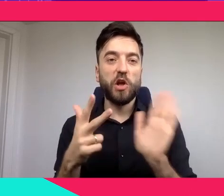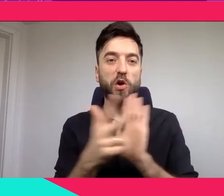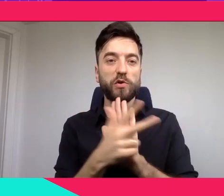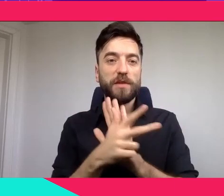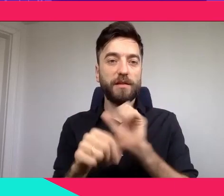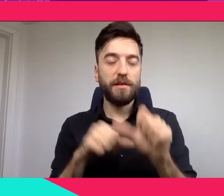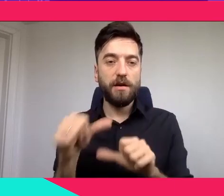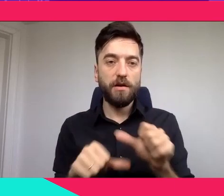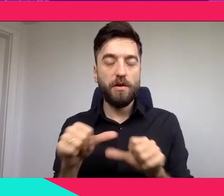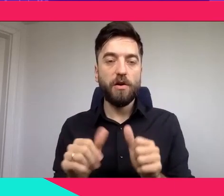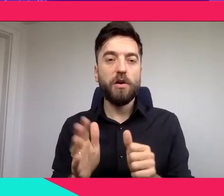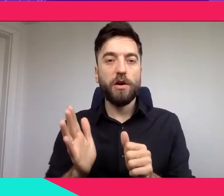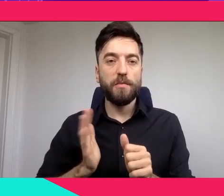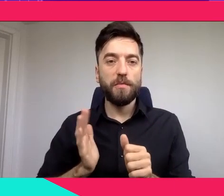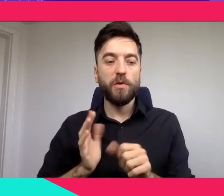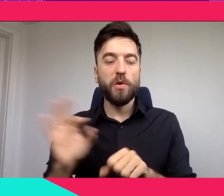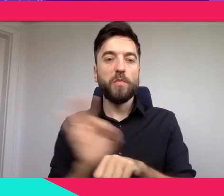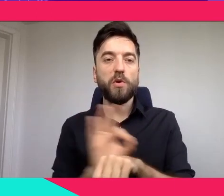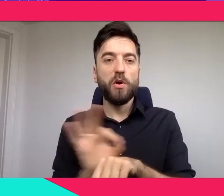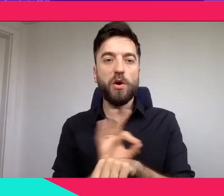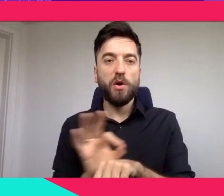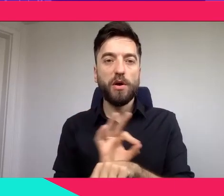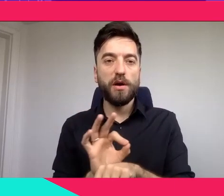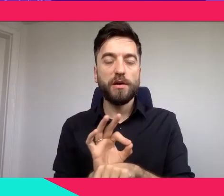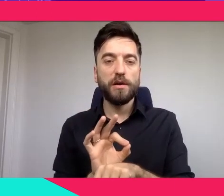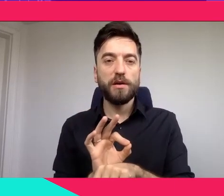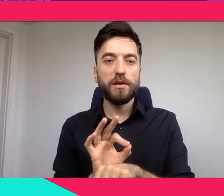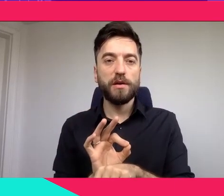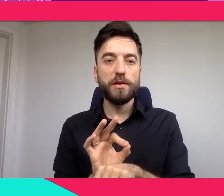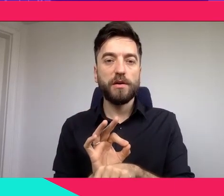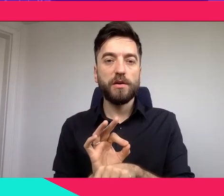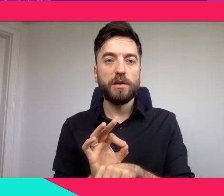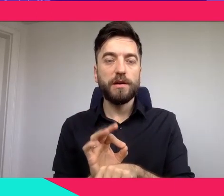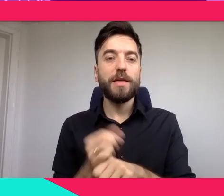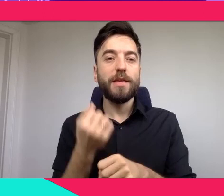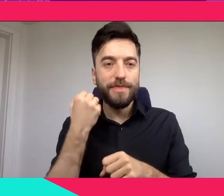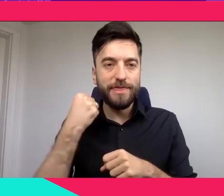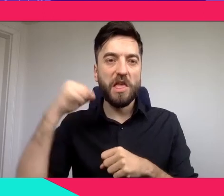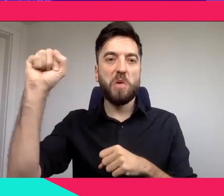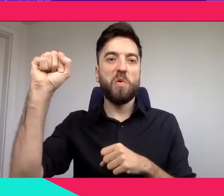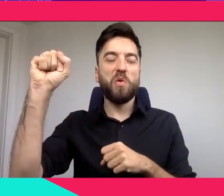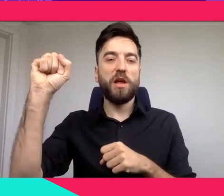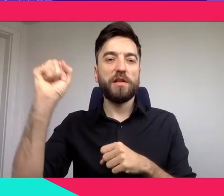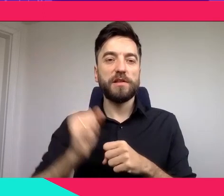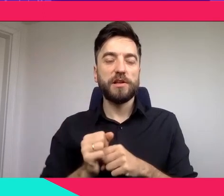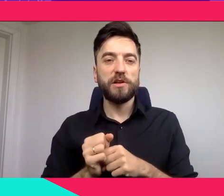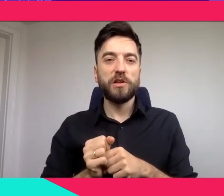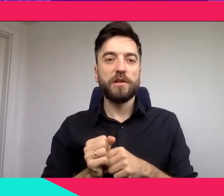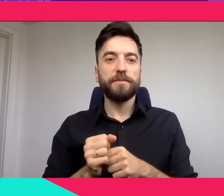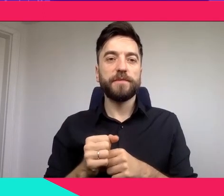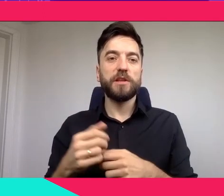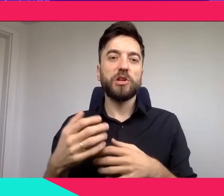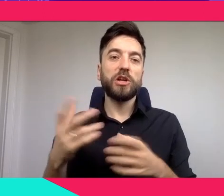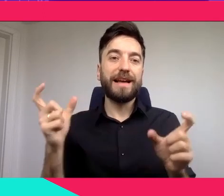We have a democracy meeting for young people once a year called the Young People's Meeting. And the idea is through